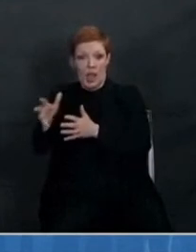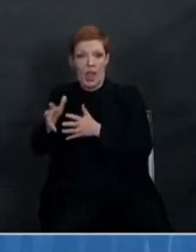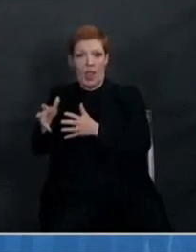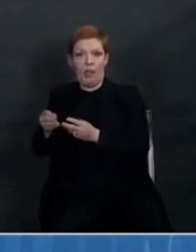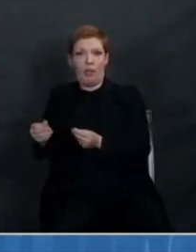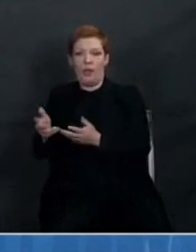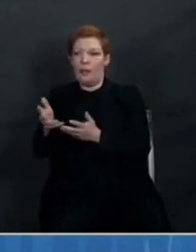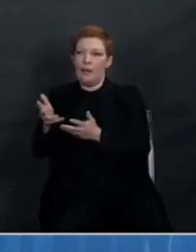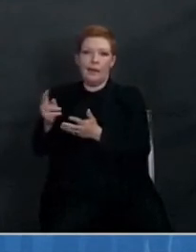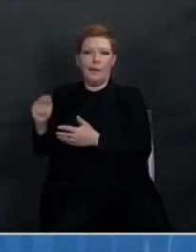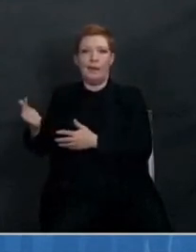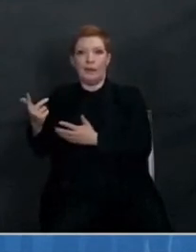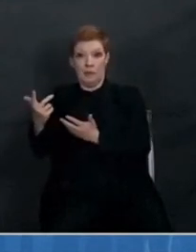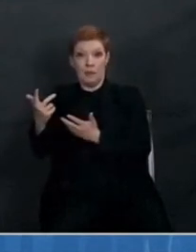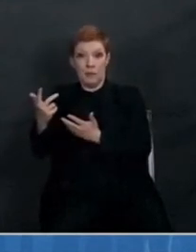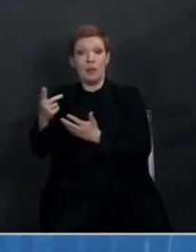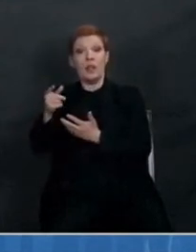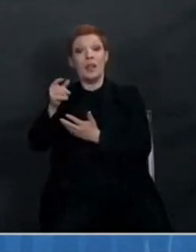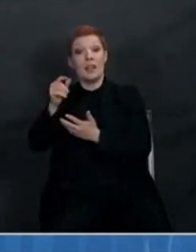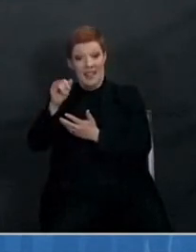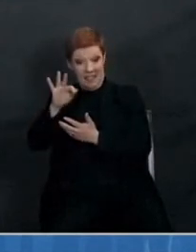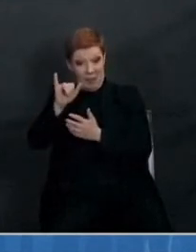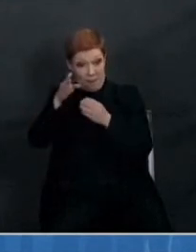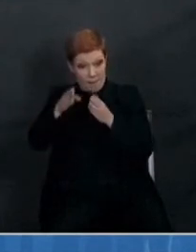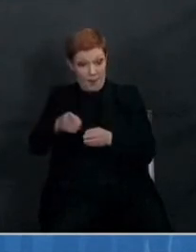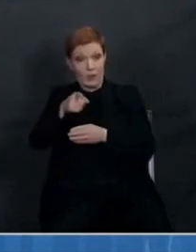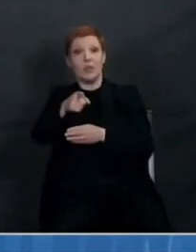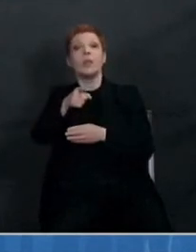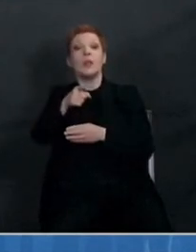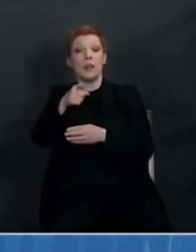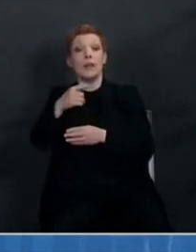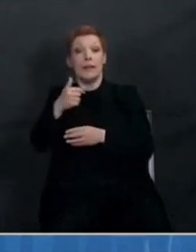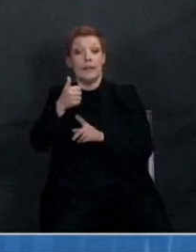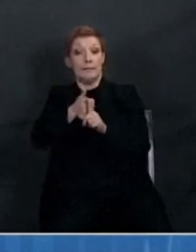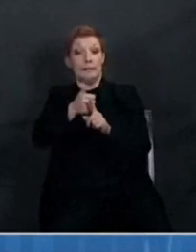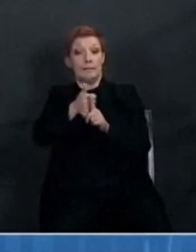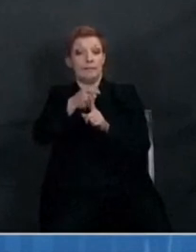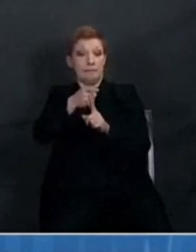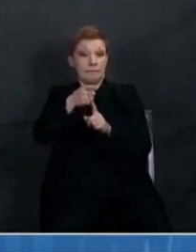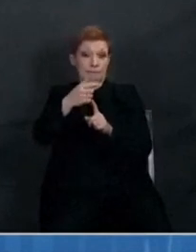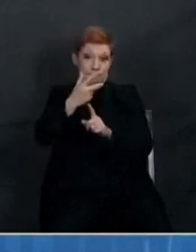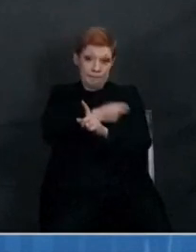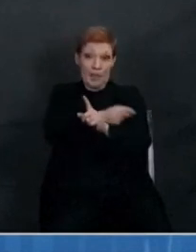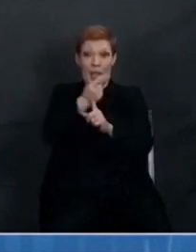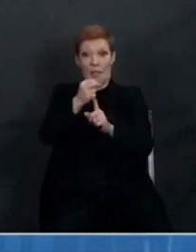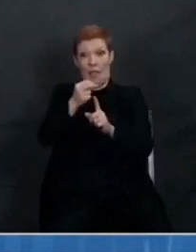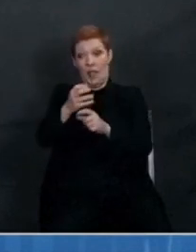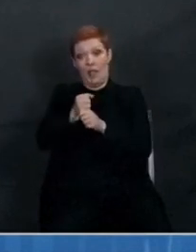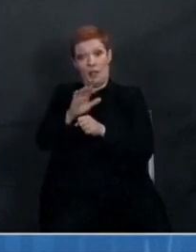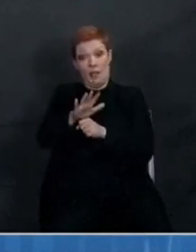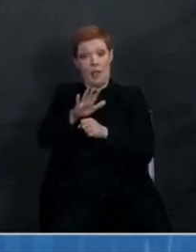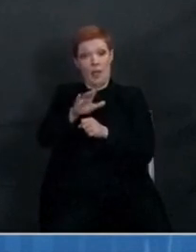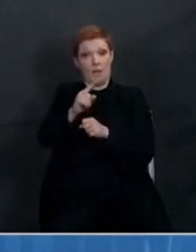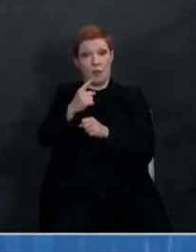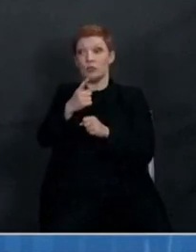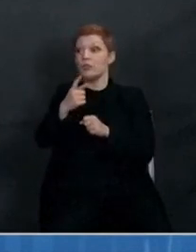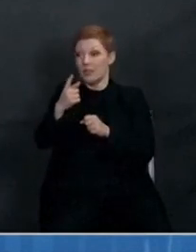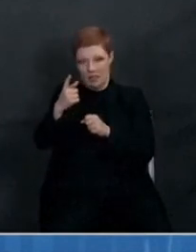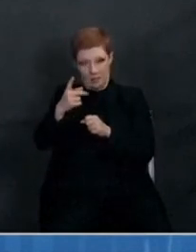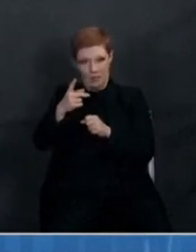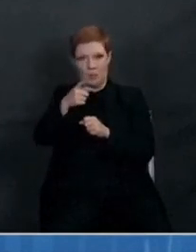is ready for their second dose, that person will be prioritized. If a person has not gotten their first dose, but you've